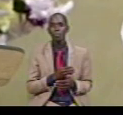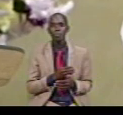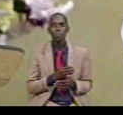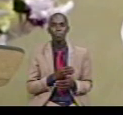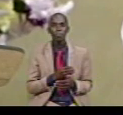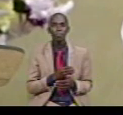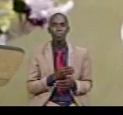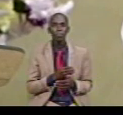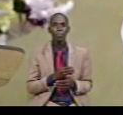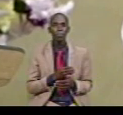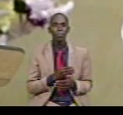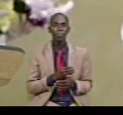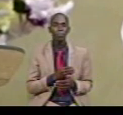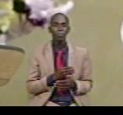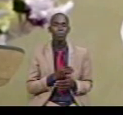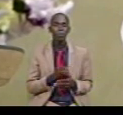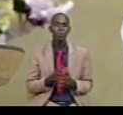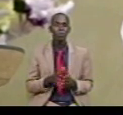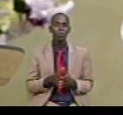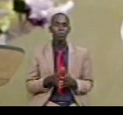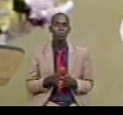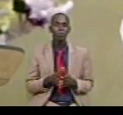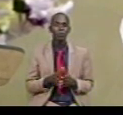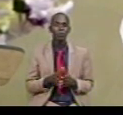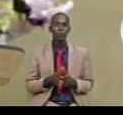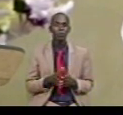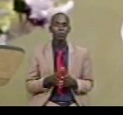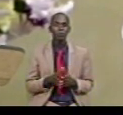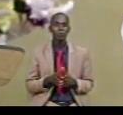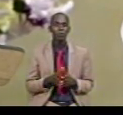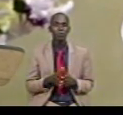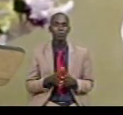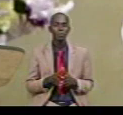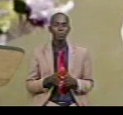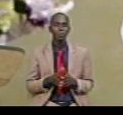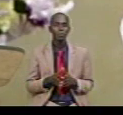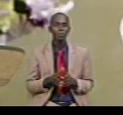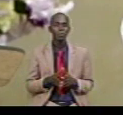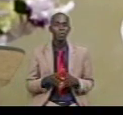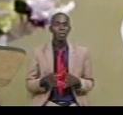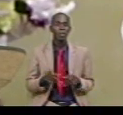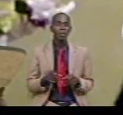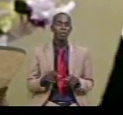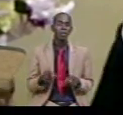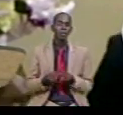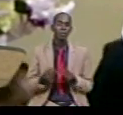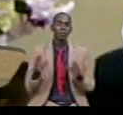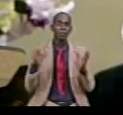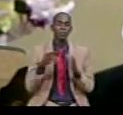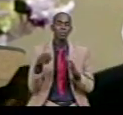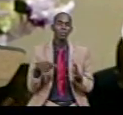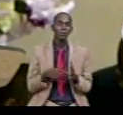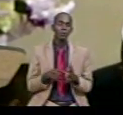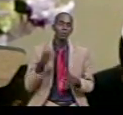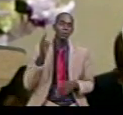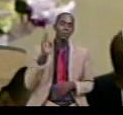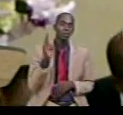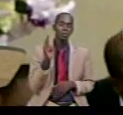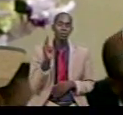which our church stands. As we celebrate this remarkable milestone, we make a solemn commitment